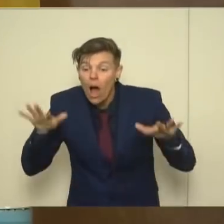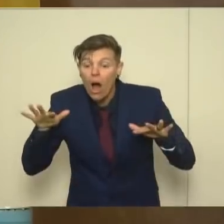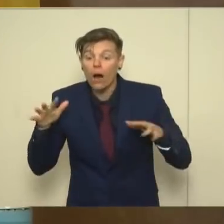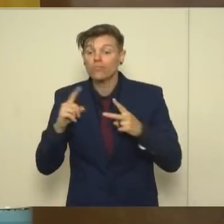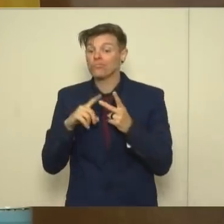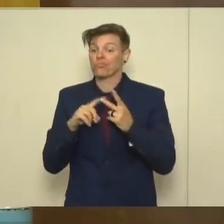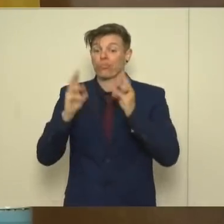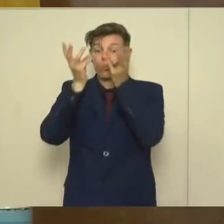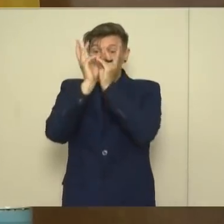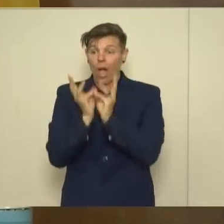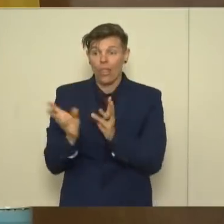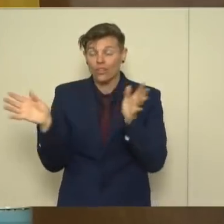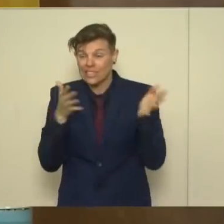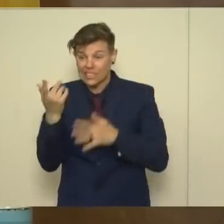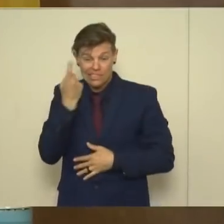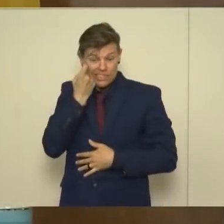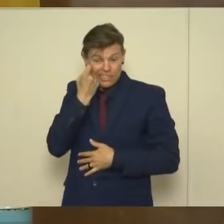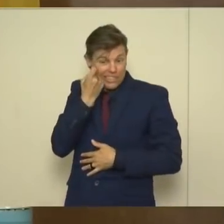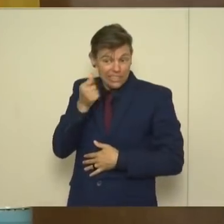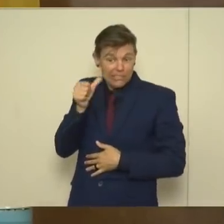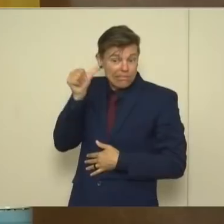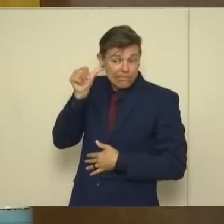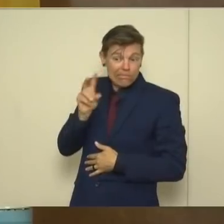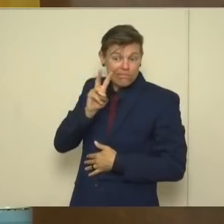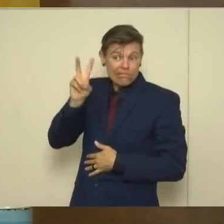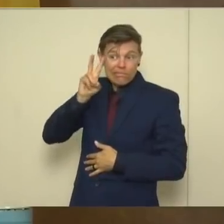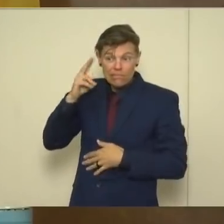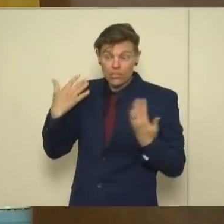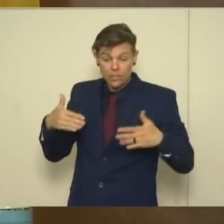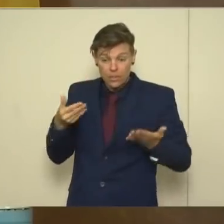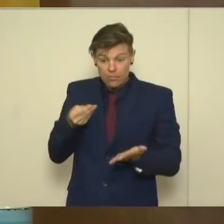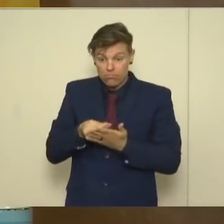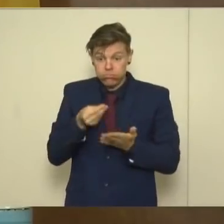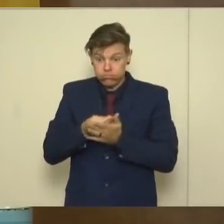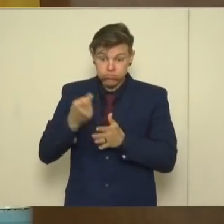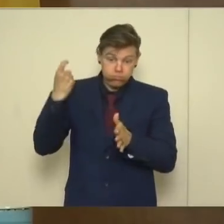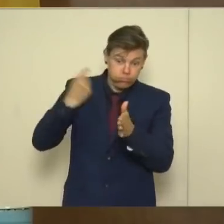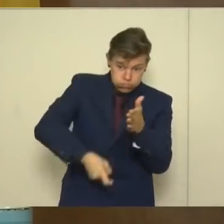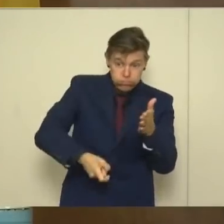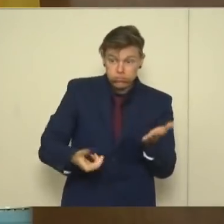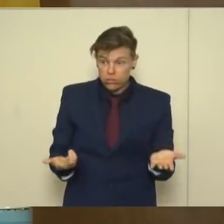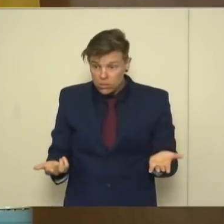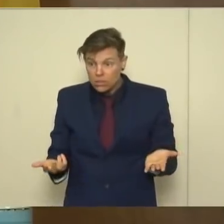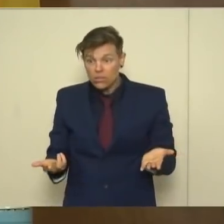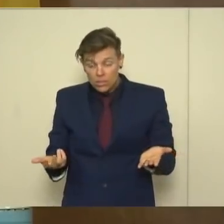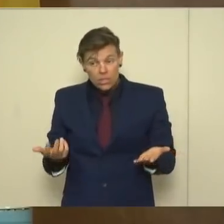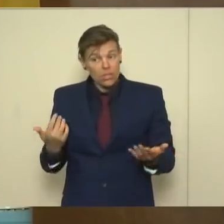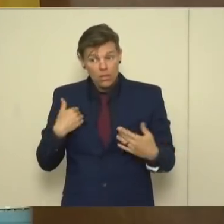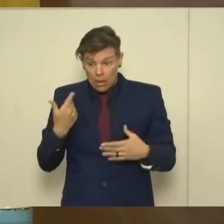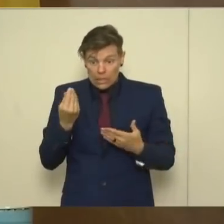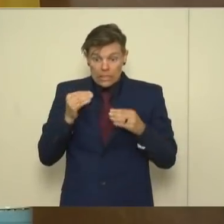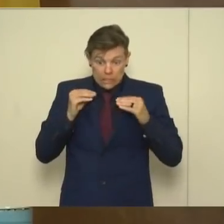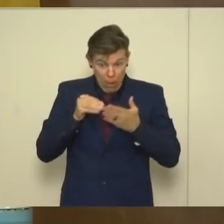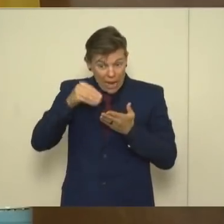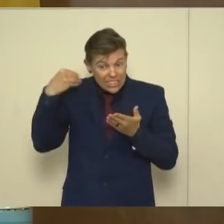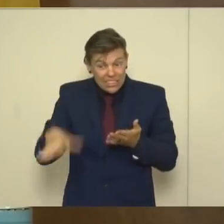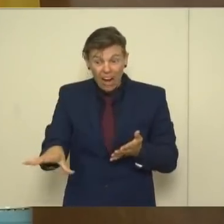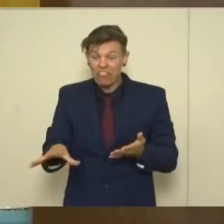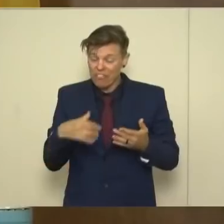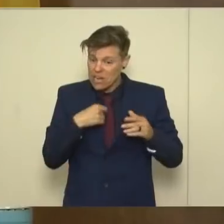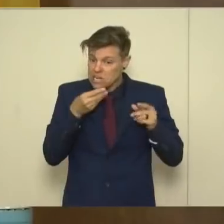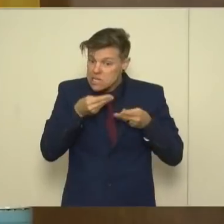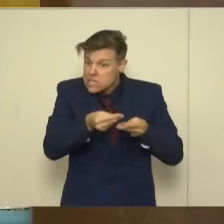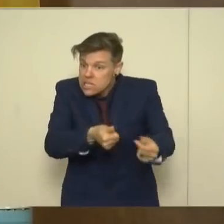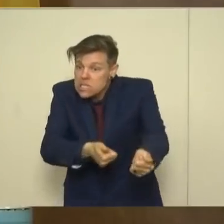winter storm is another issue that costs incredible resources by both public and private